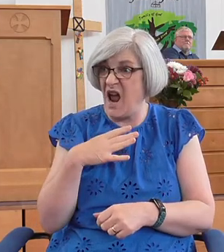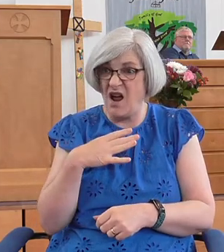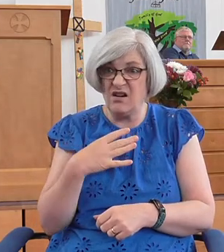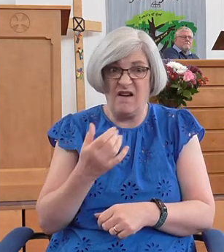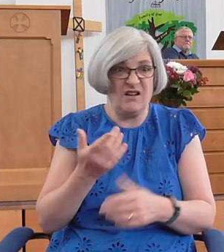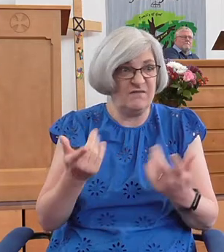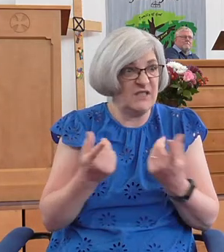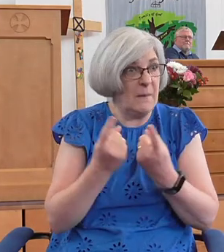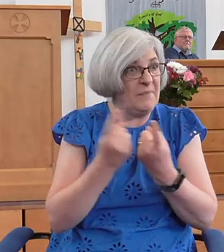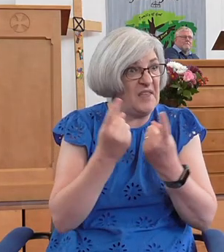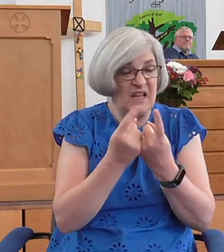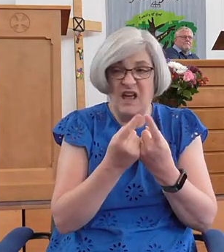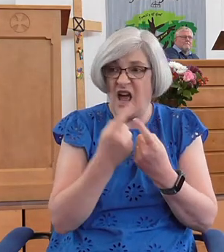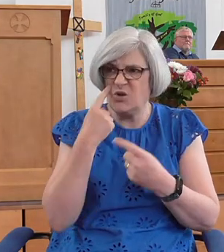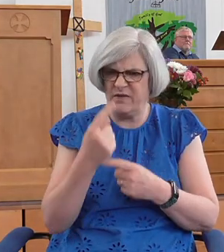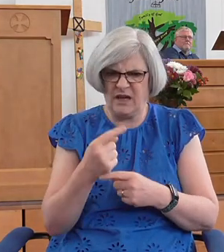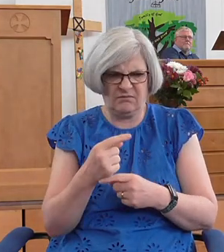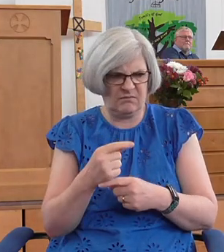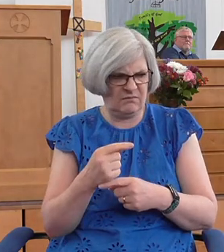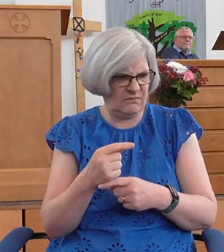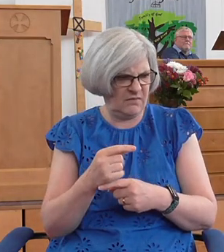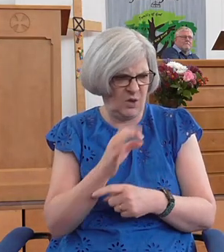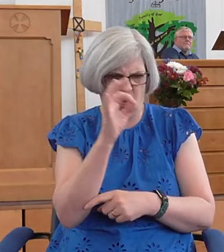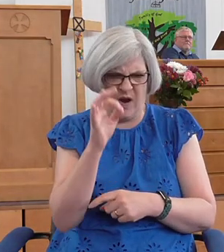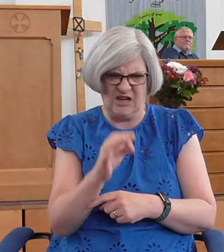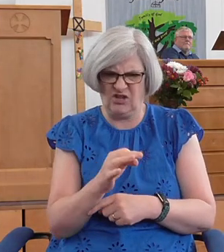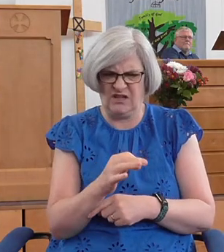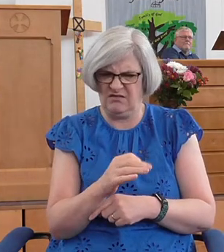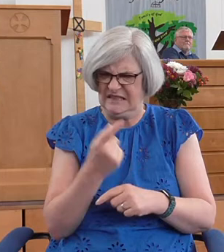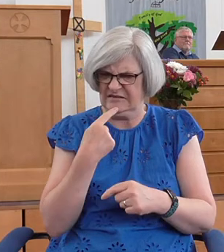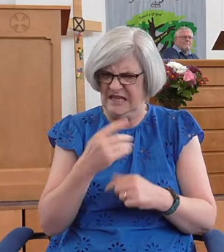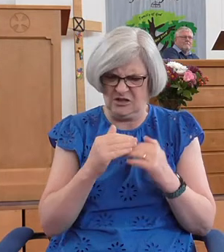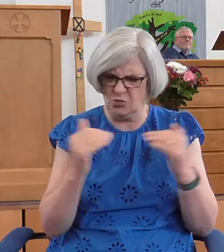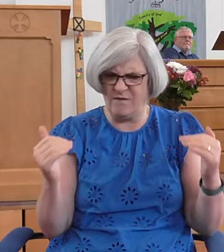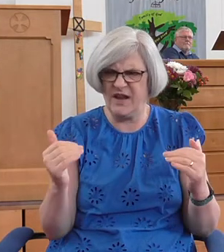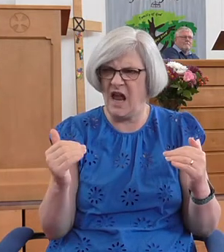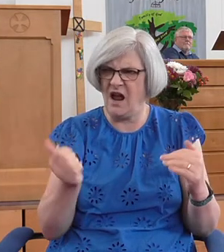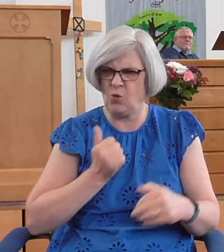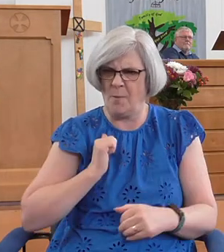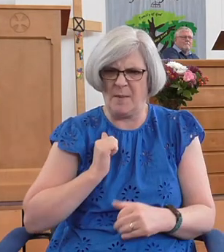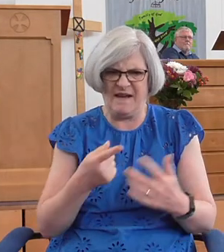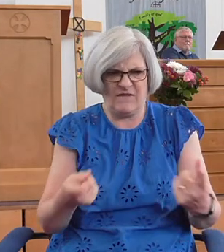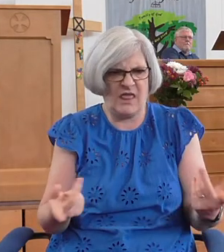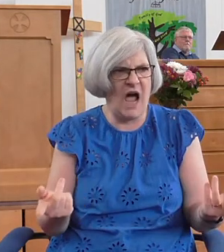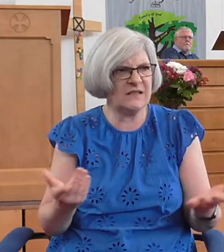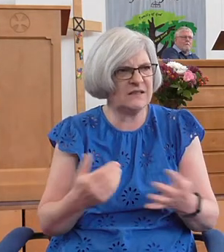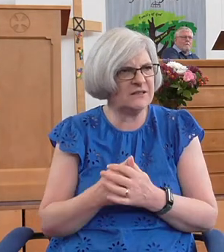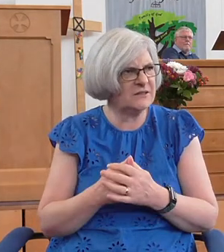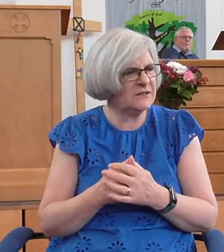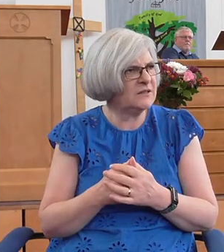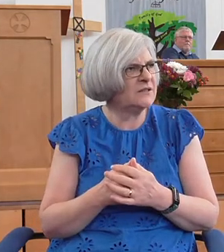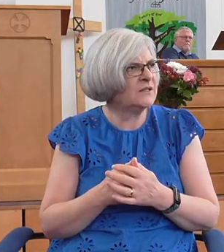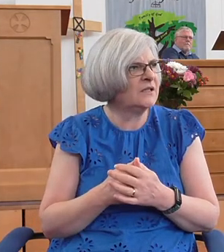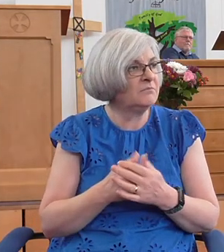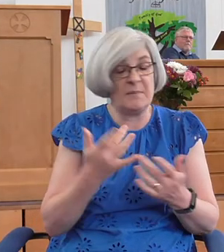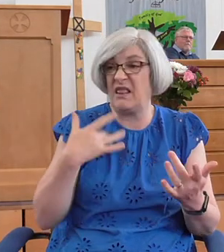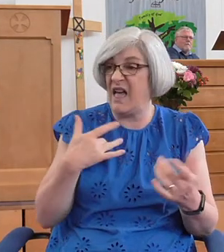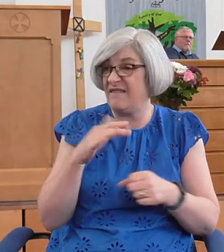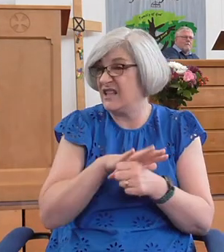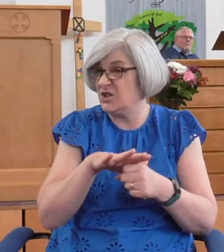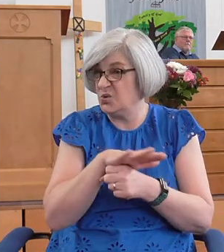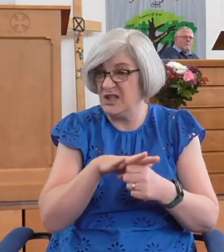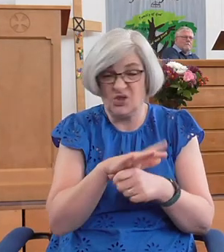and you're like, this is not fair. I'm not prepared for this. Nobody prepared me for this. It can be in life situations as well.